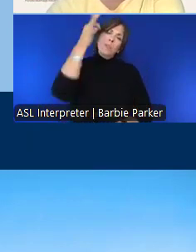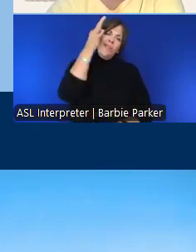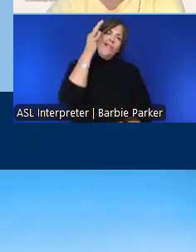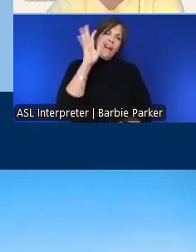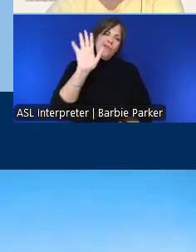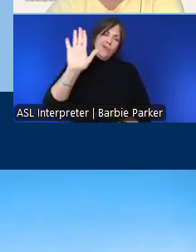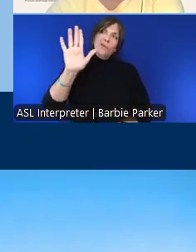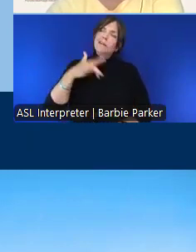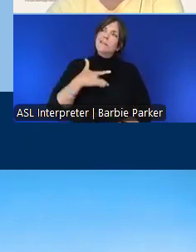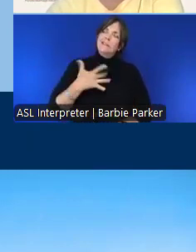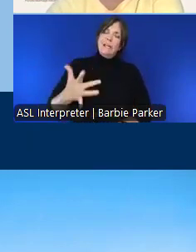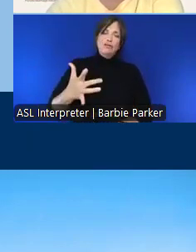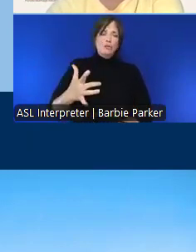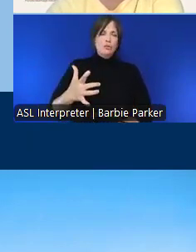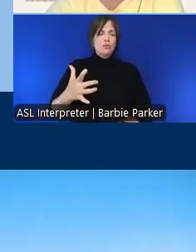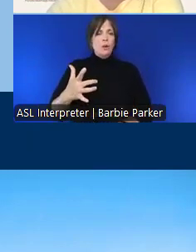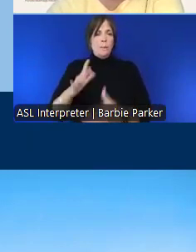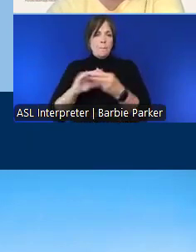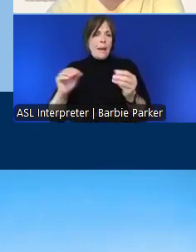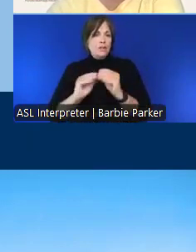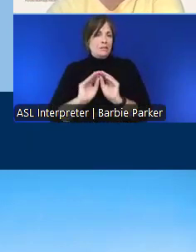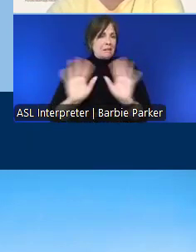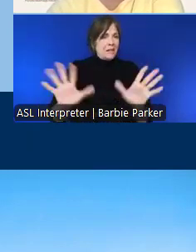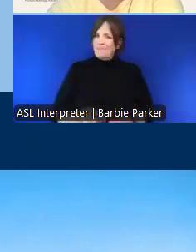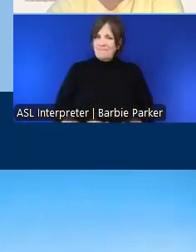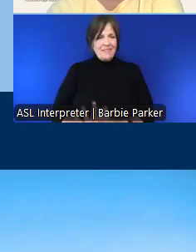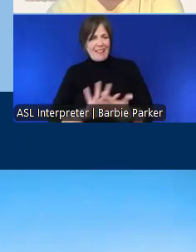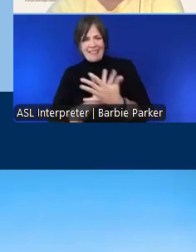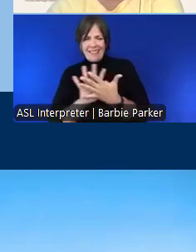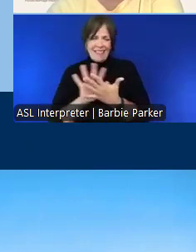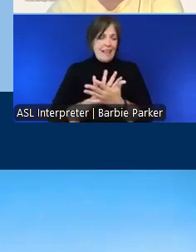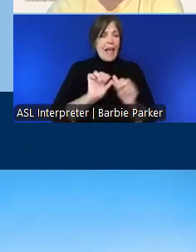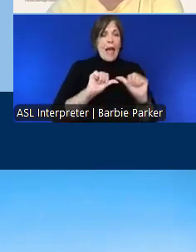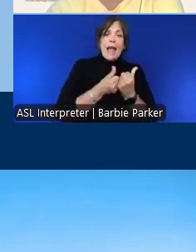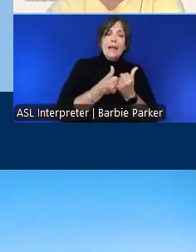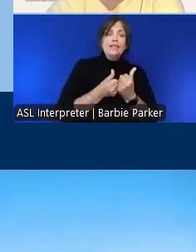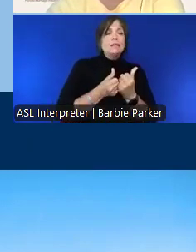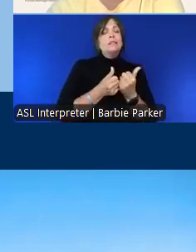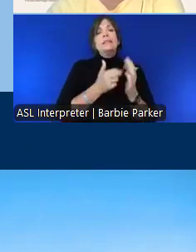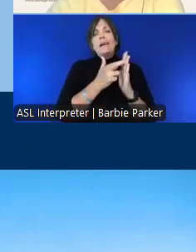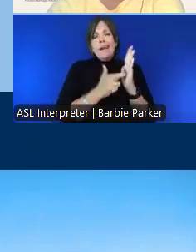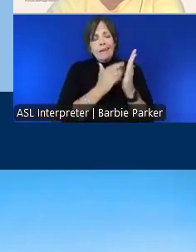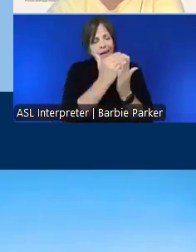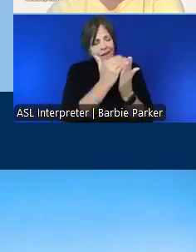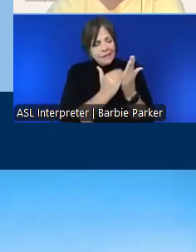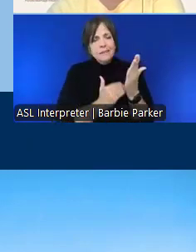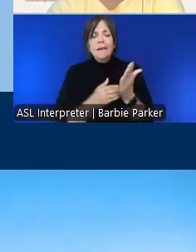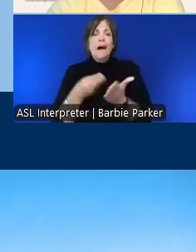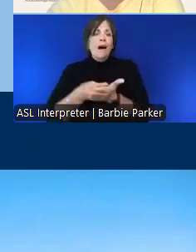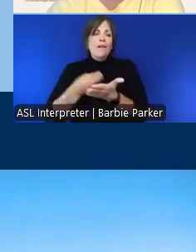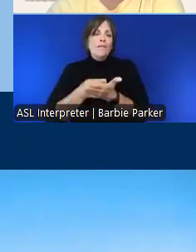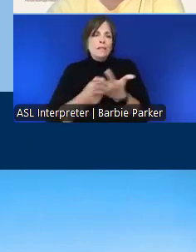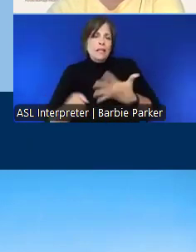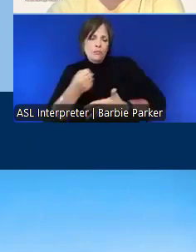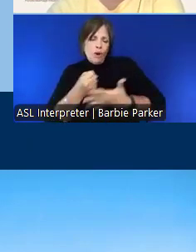unclear messaging with agency guidelines, with the funding priorities, and even statements regarding where